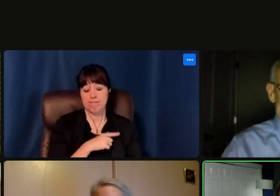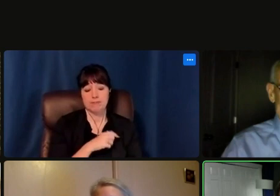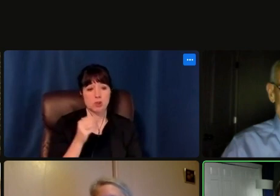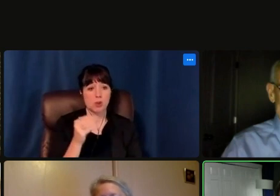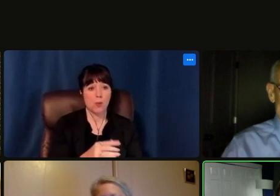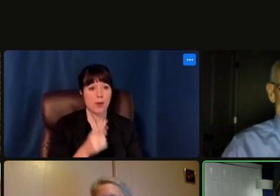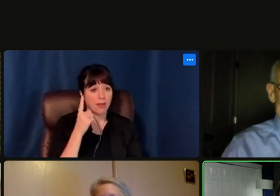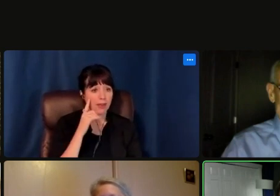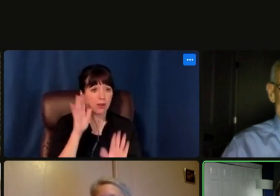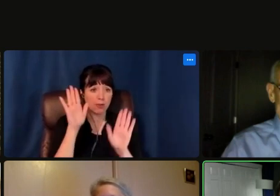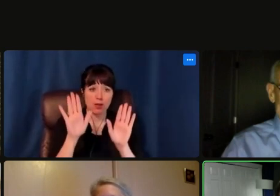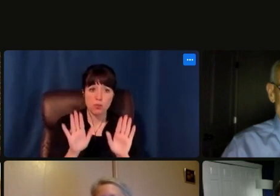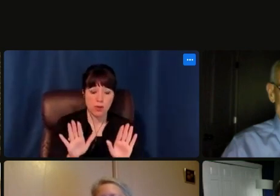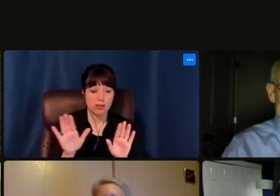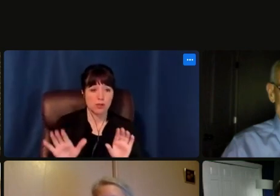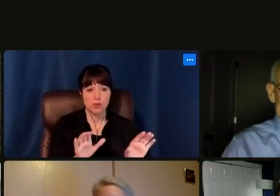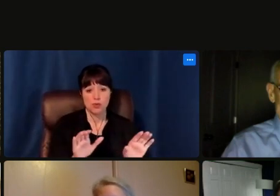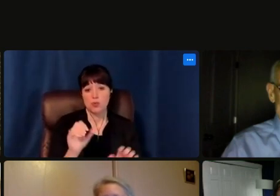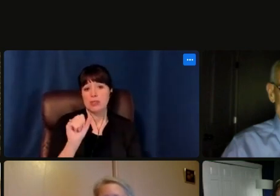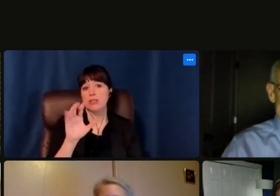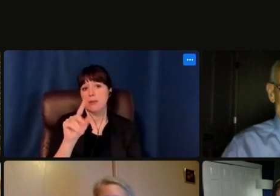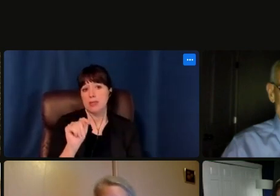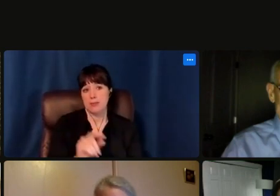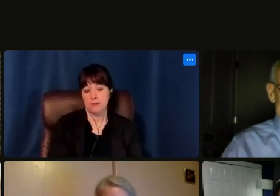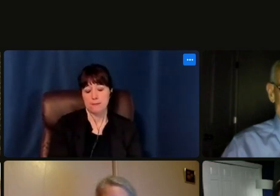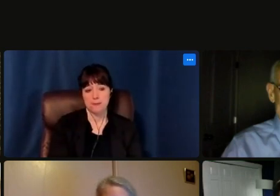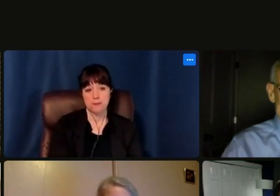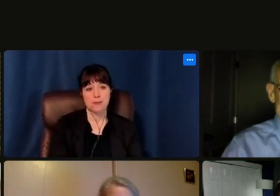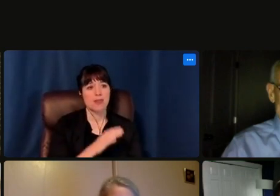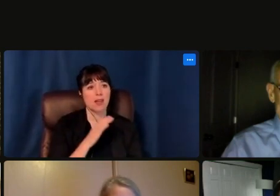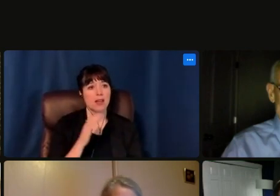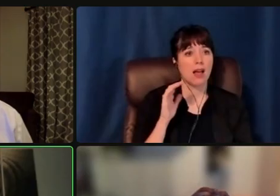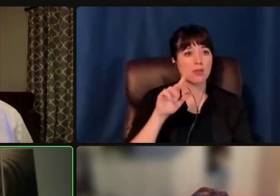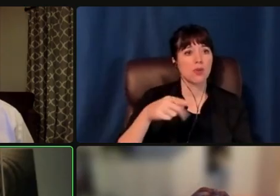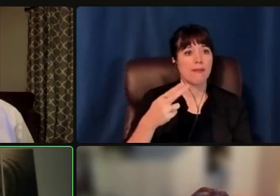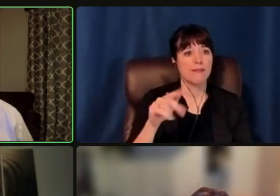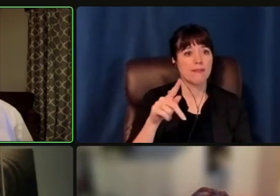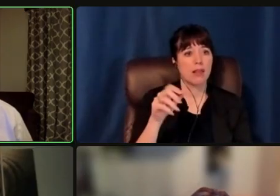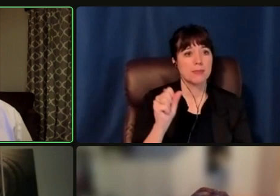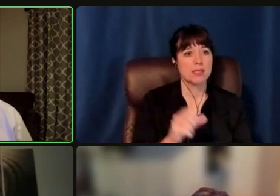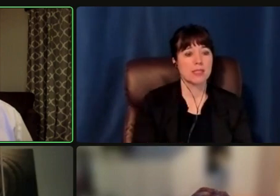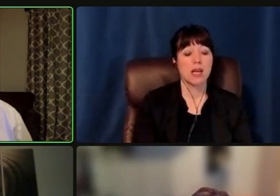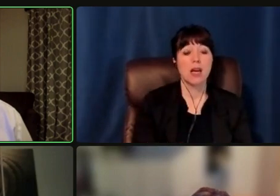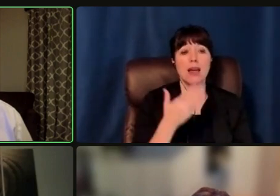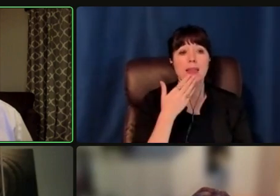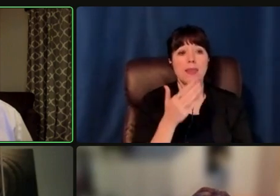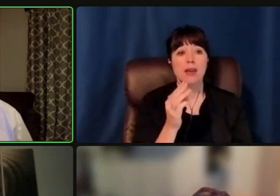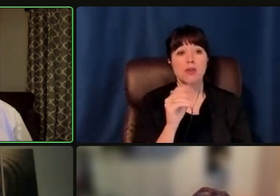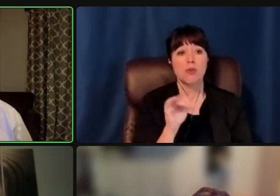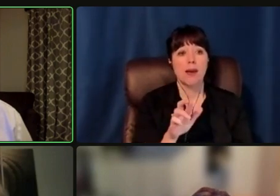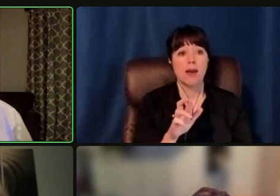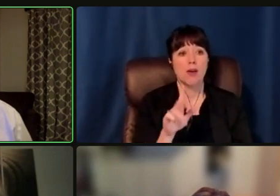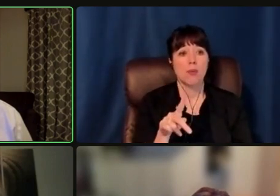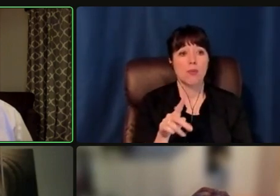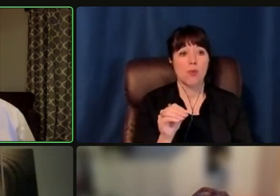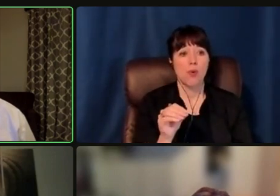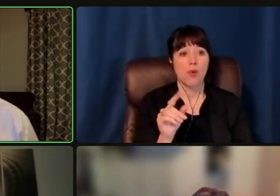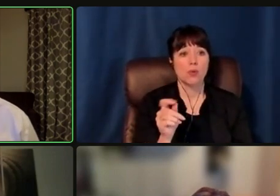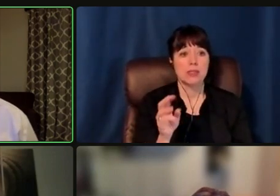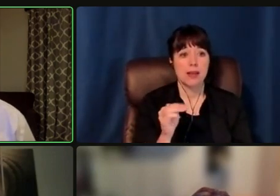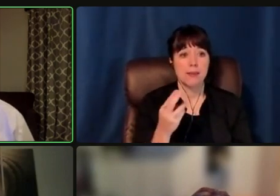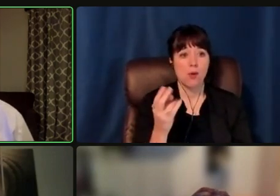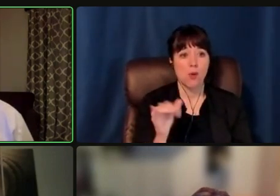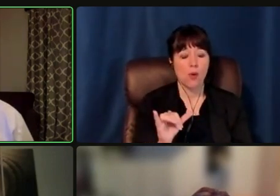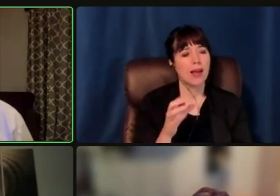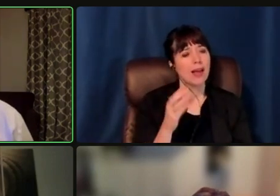a great thing to do in September. Councillor Phillips. Thank you, Mayor Pro Tem Hoy.